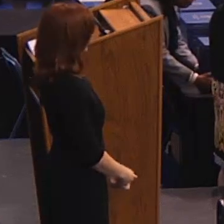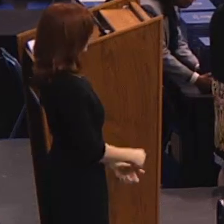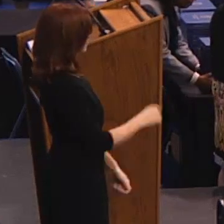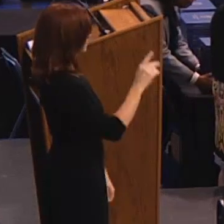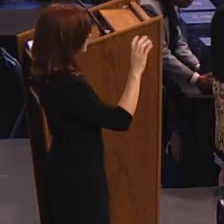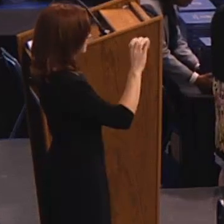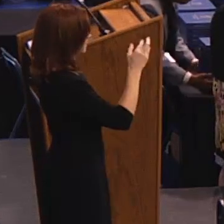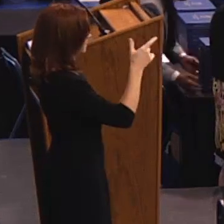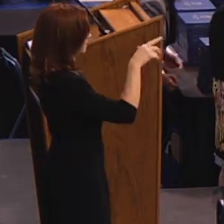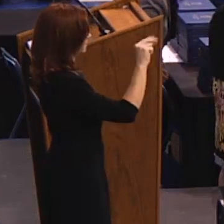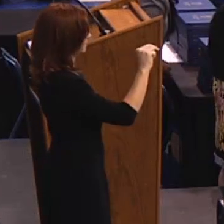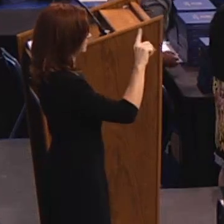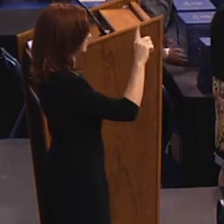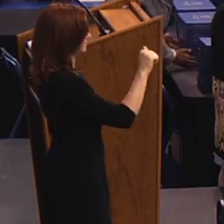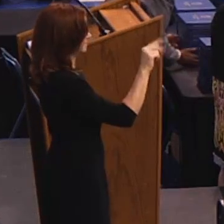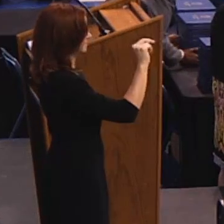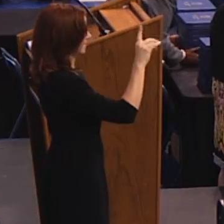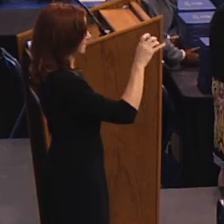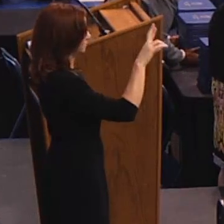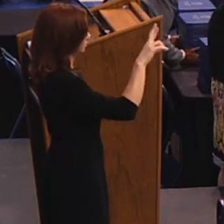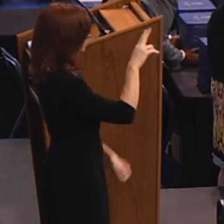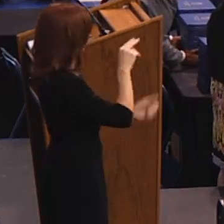Carolyn DeLynn Zander, nursing.